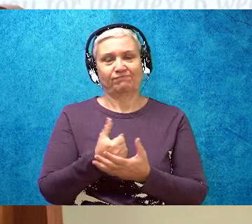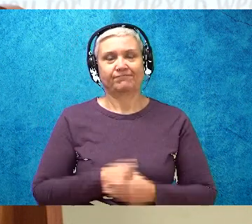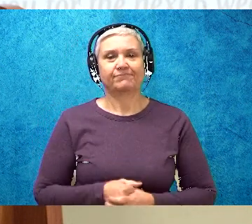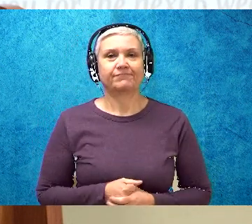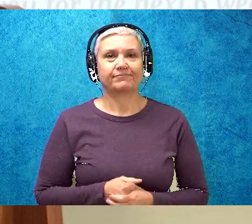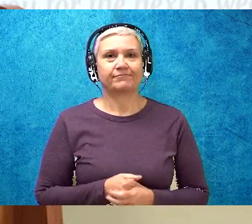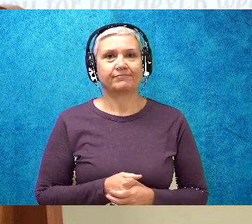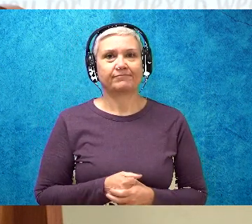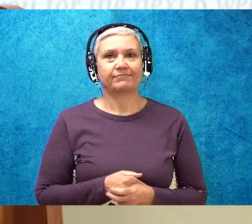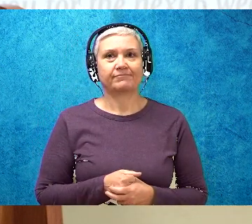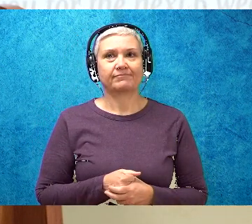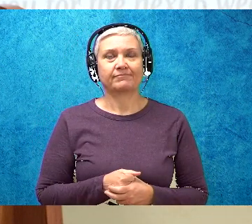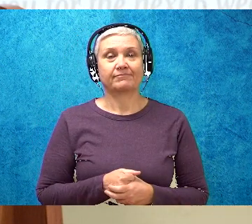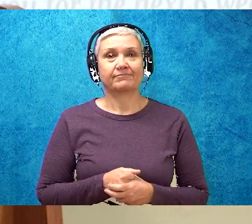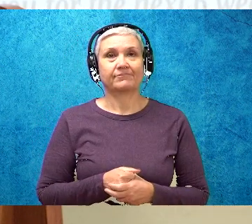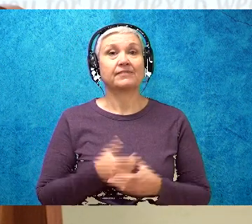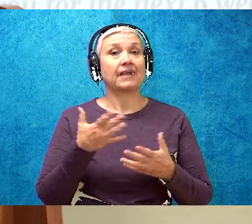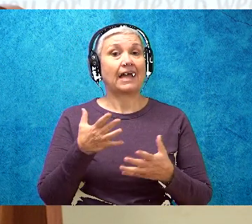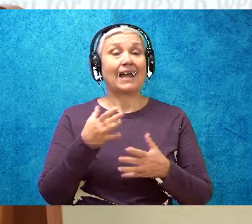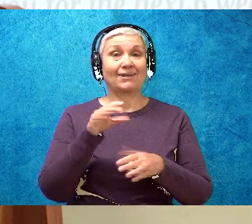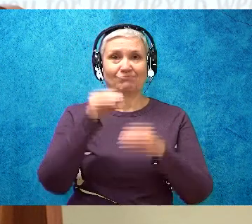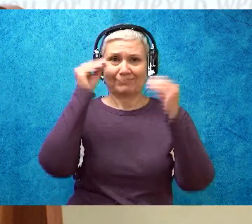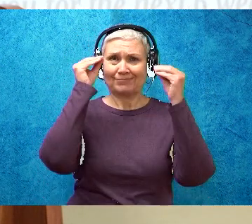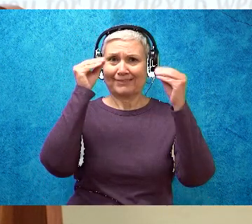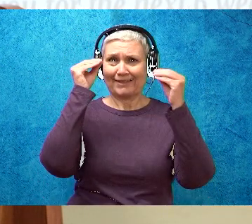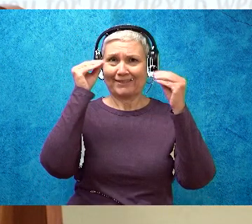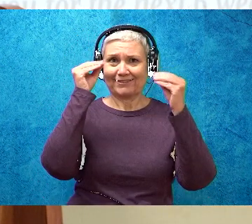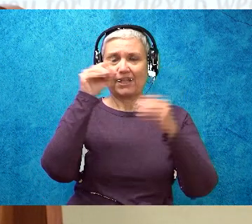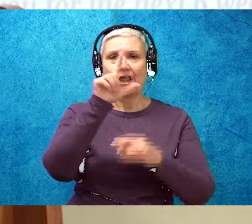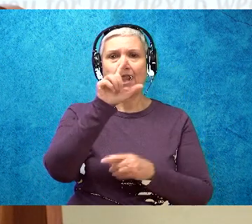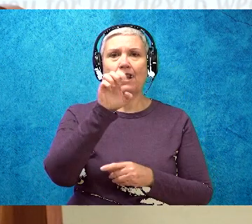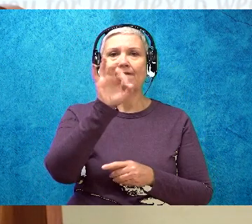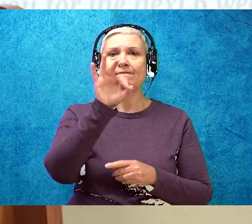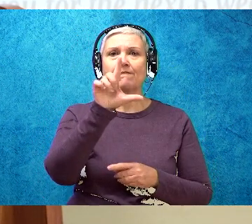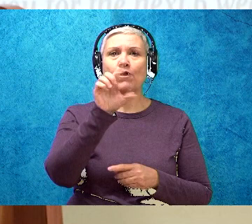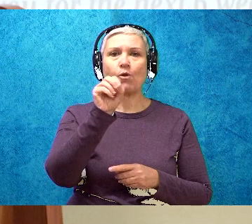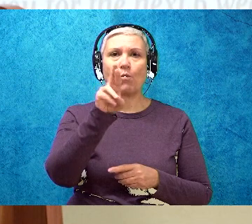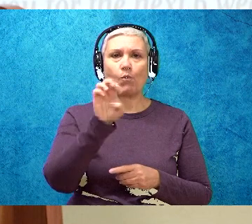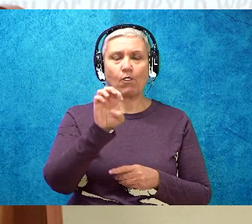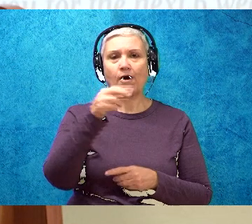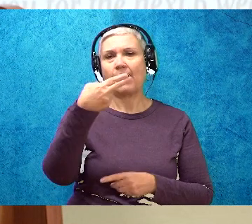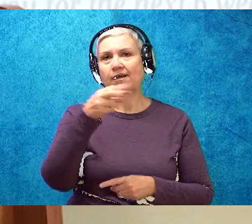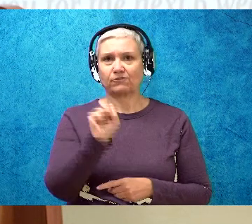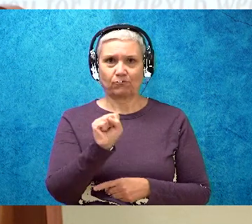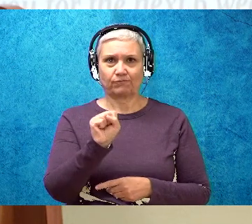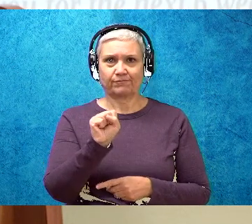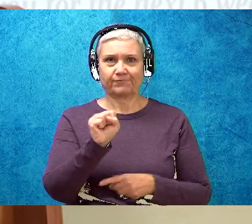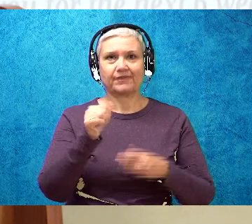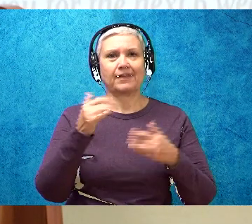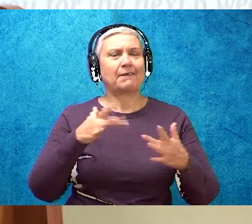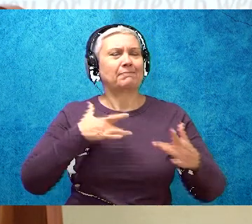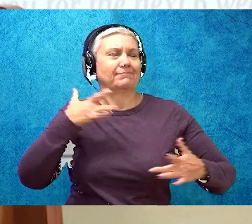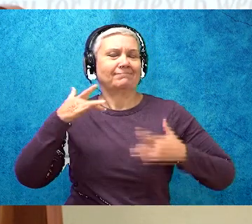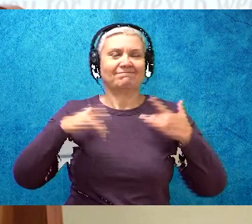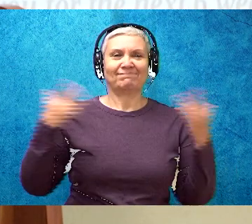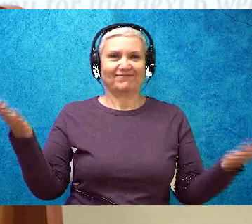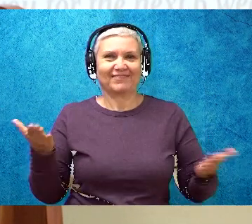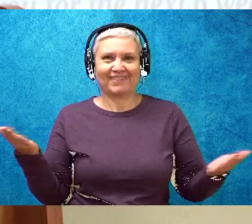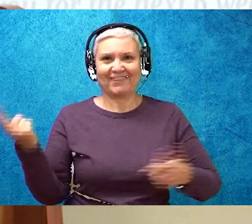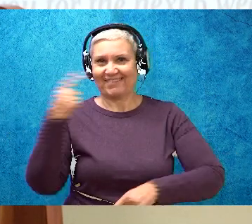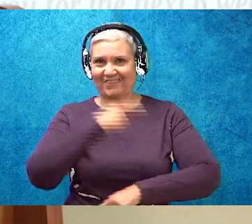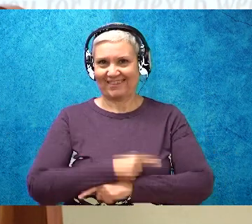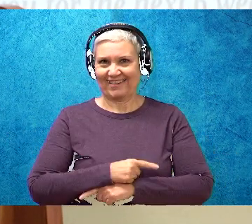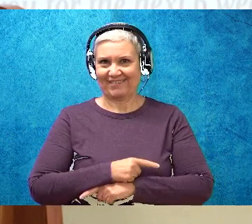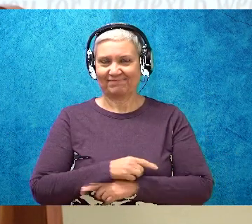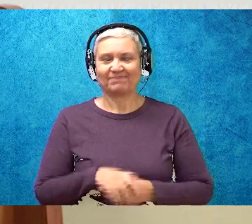Wheat. I am currently an 11th grade English teacher at LaFleur High School, and I am super excited to be with you guys for these next